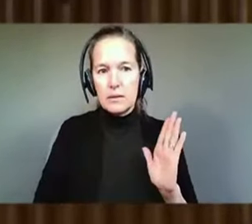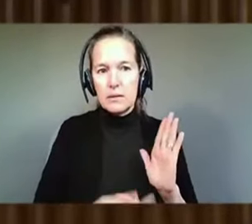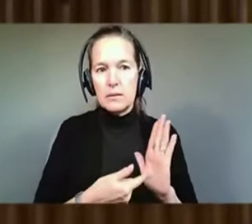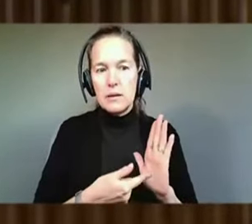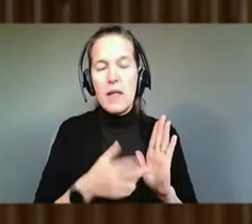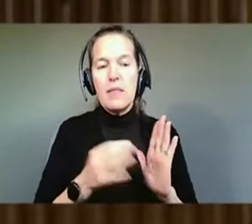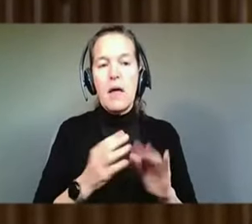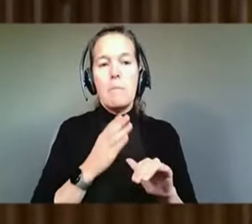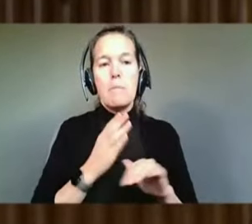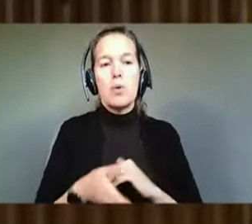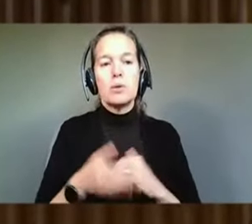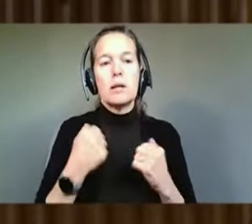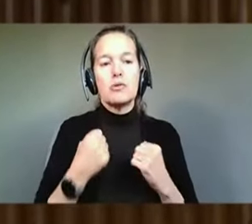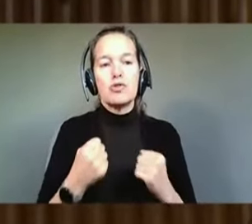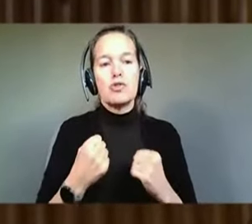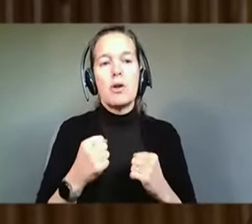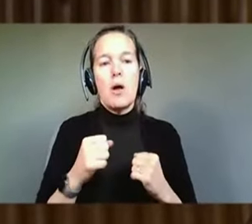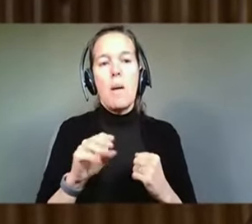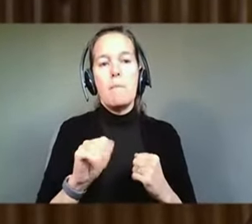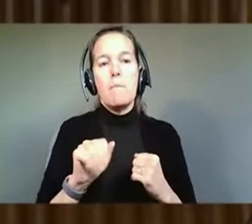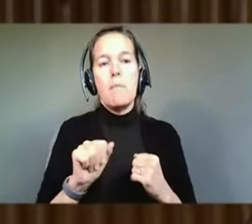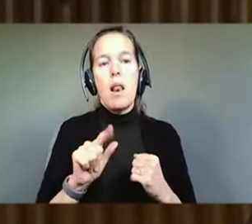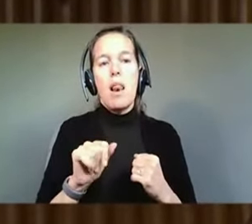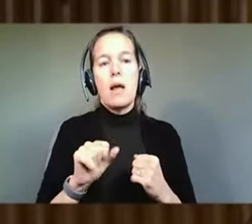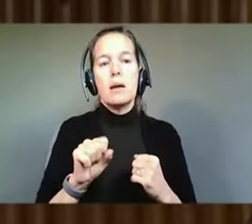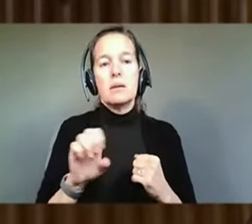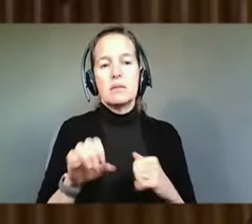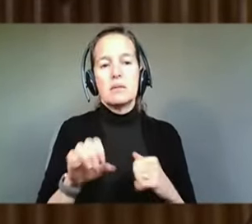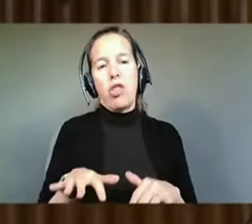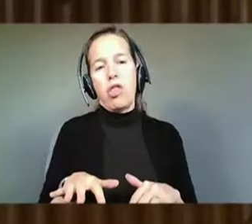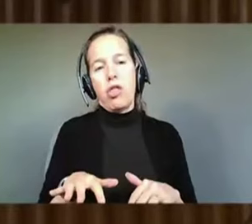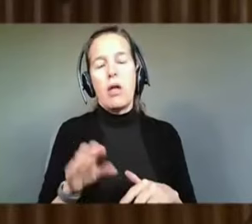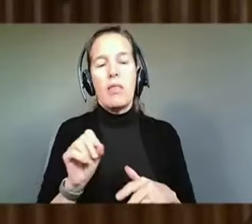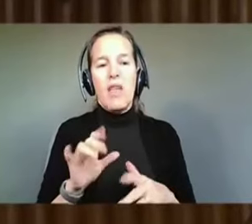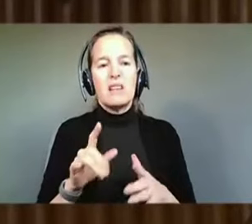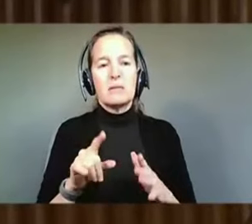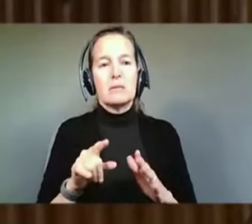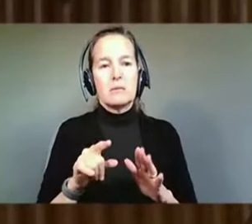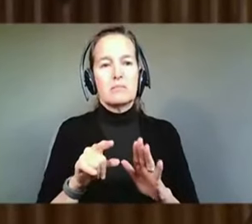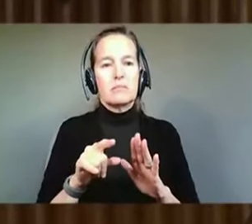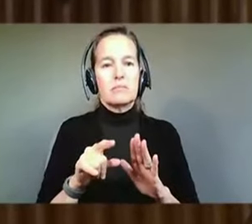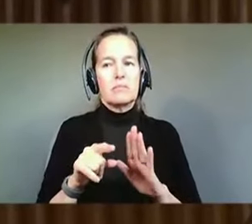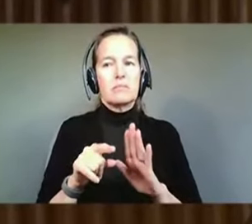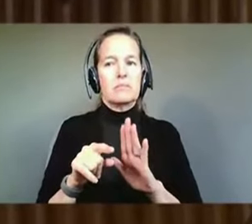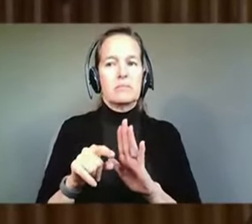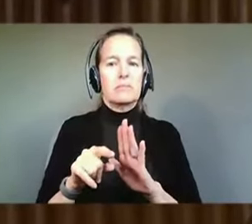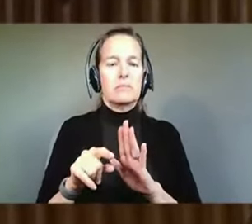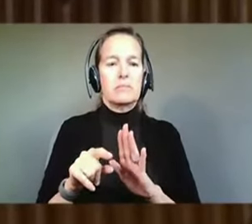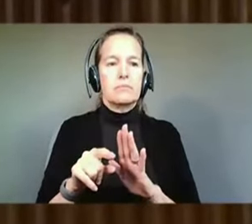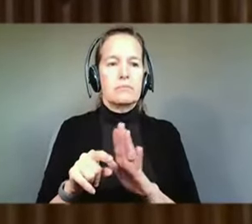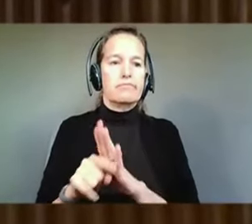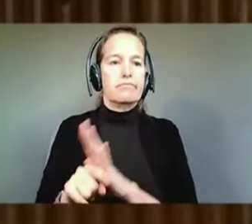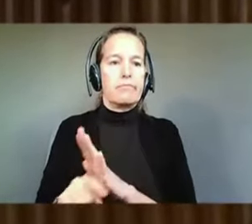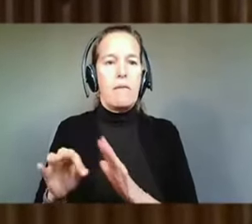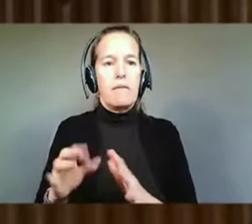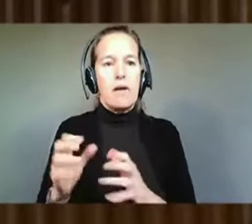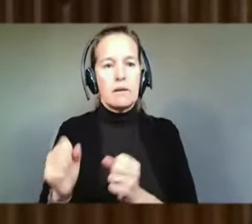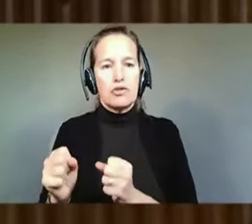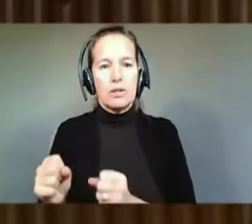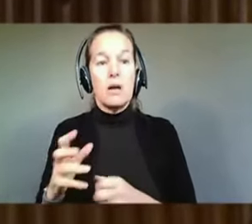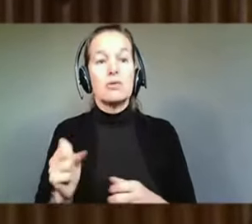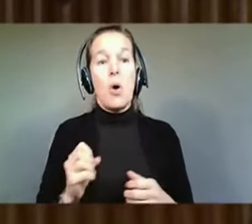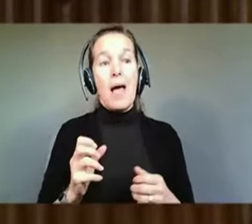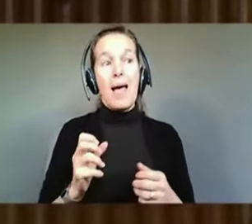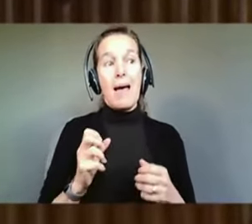post-exertional malaise is the downstream effect of exercise. And I think exercise and movement